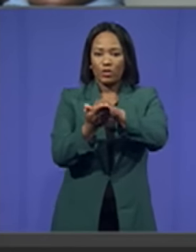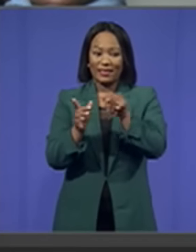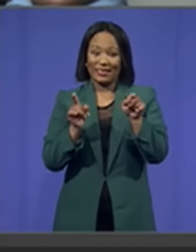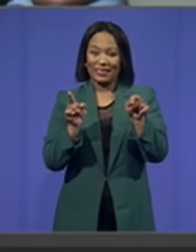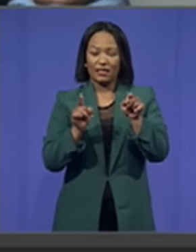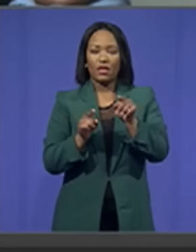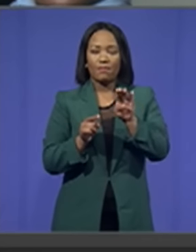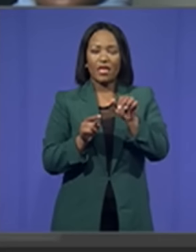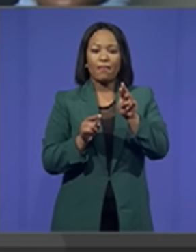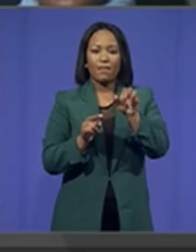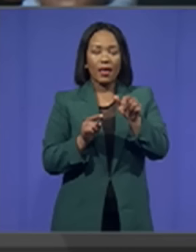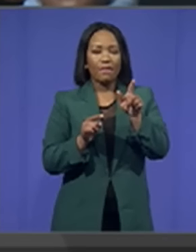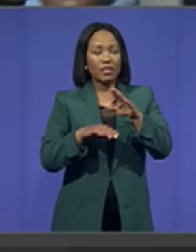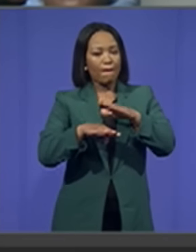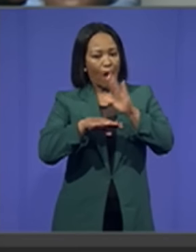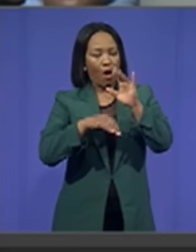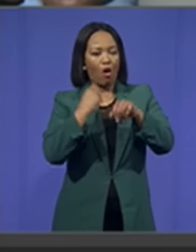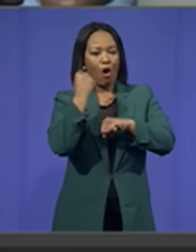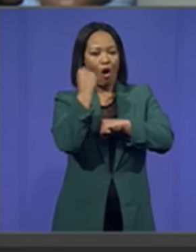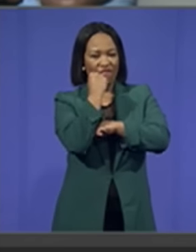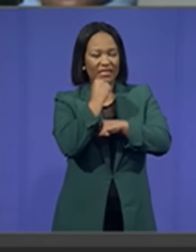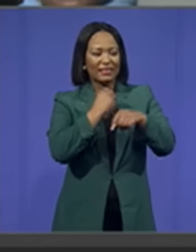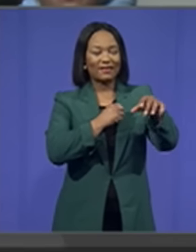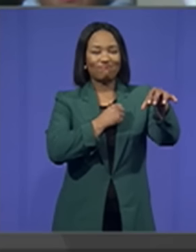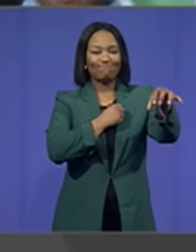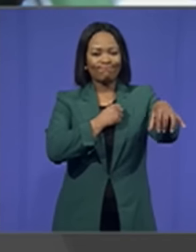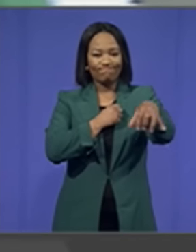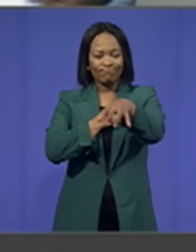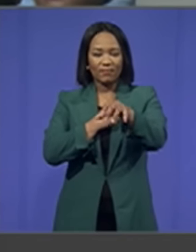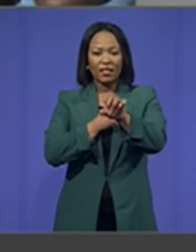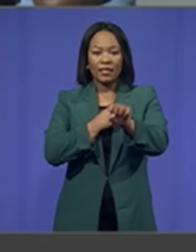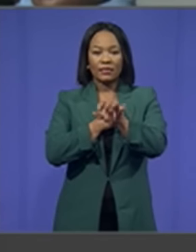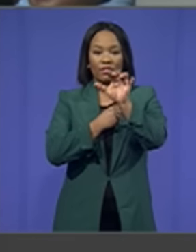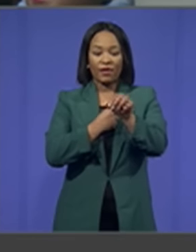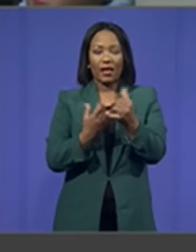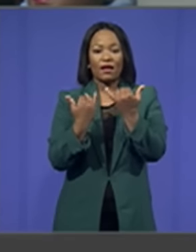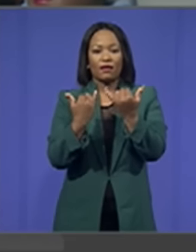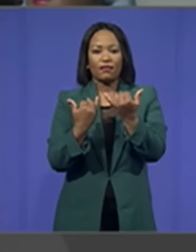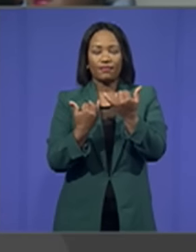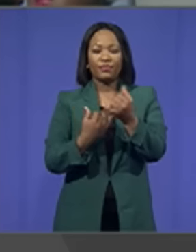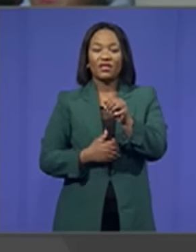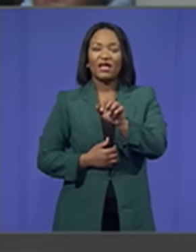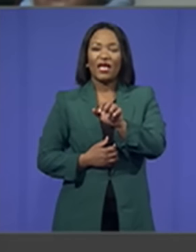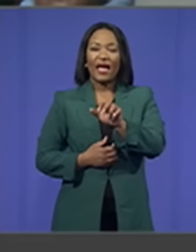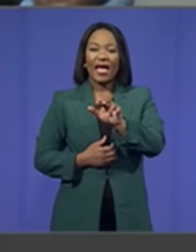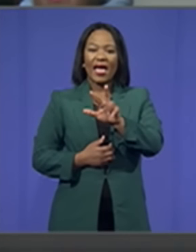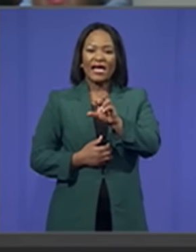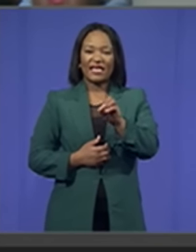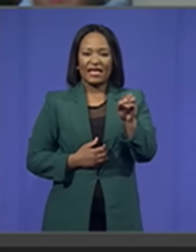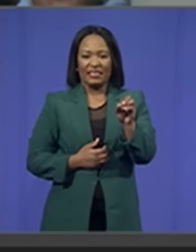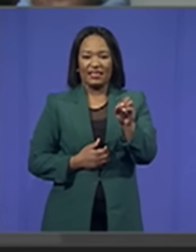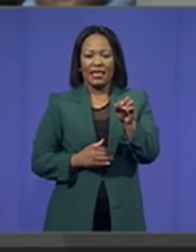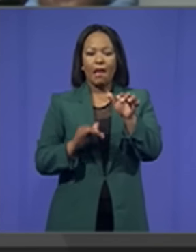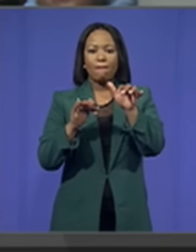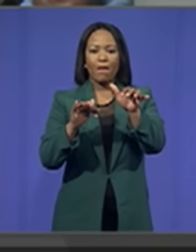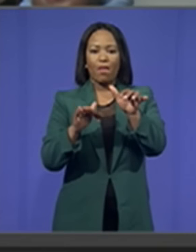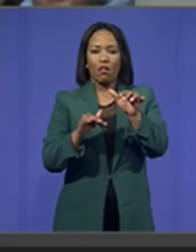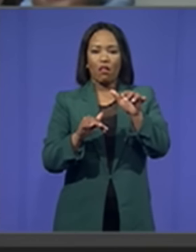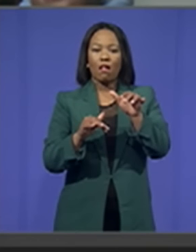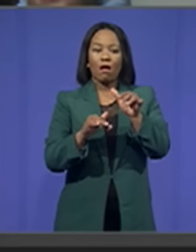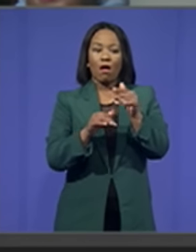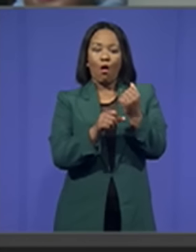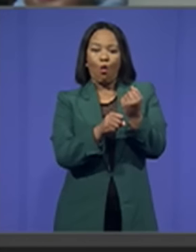their immigration officers. South Africa currently only has 800 immigration officers in the